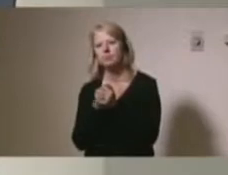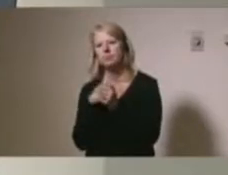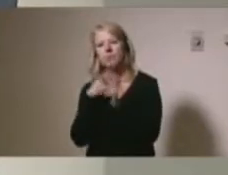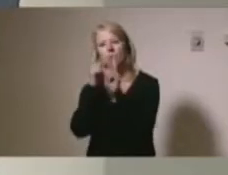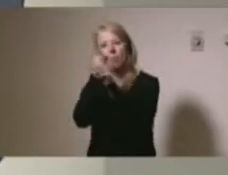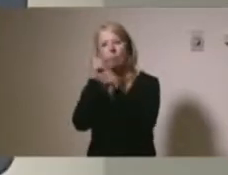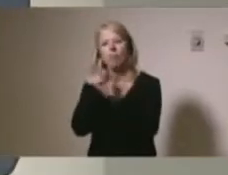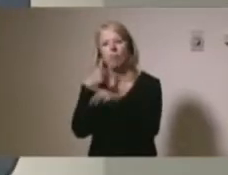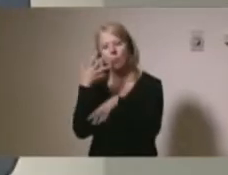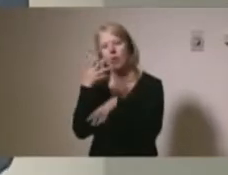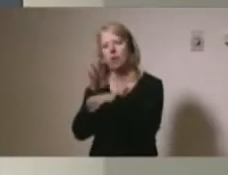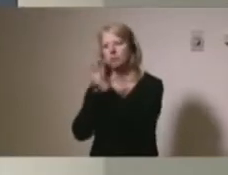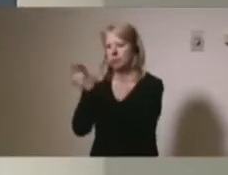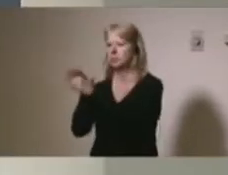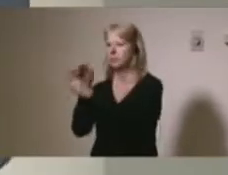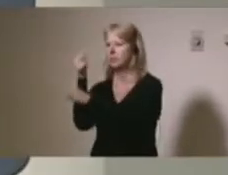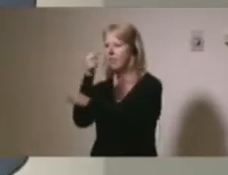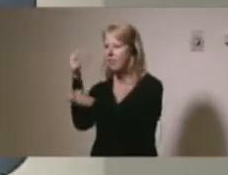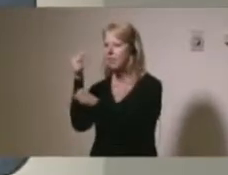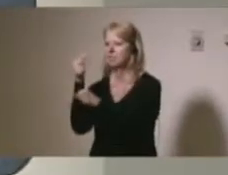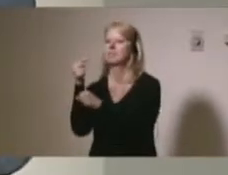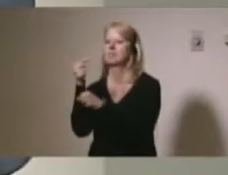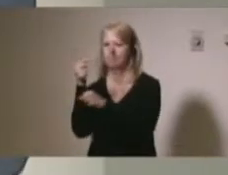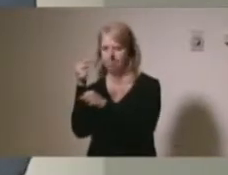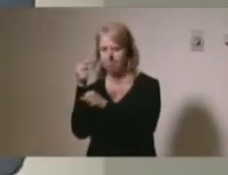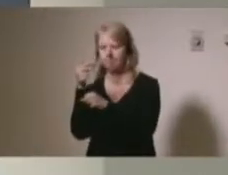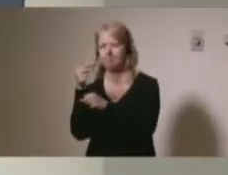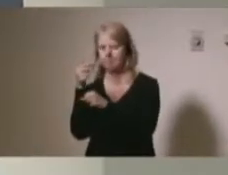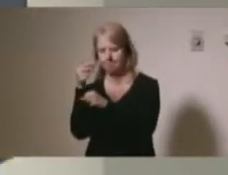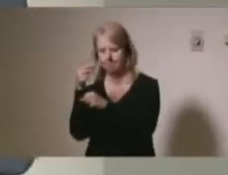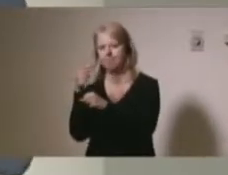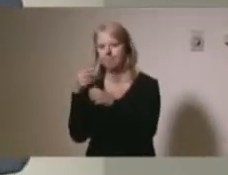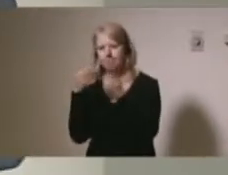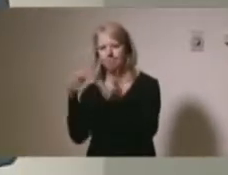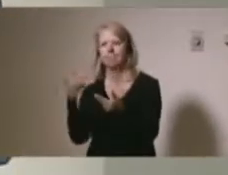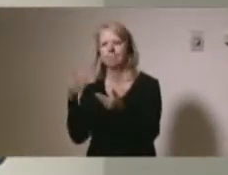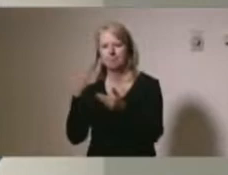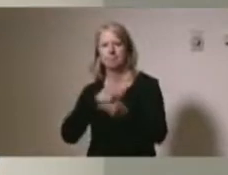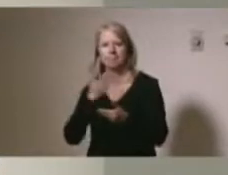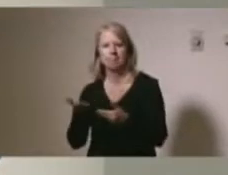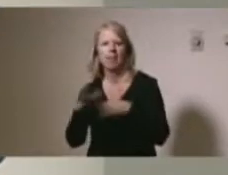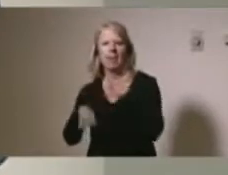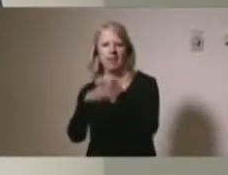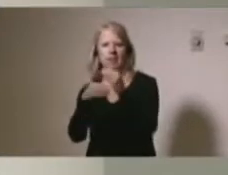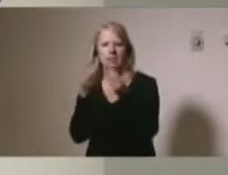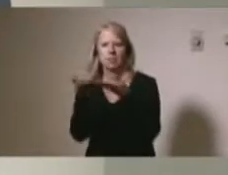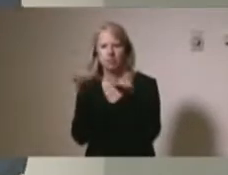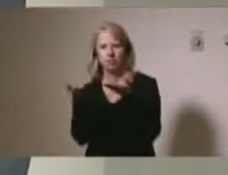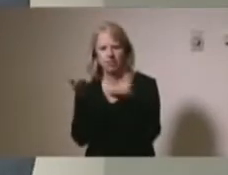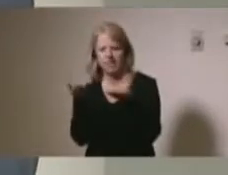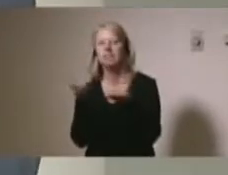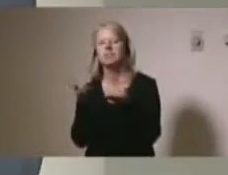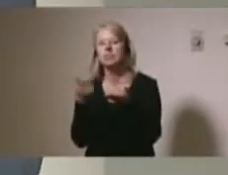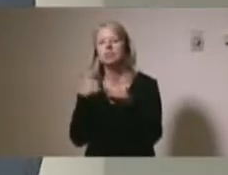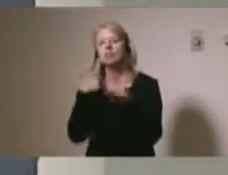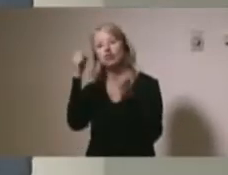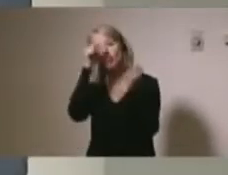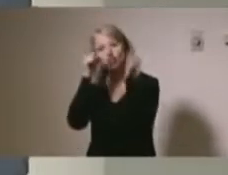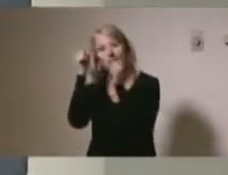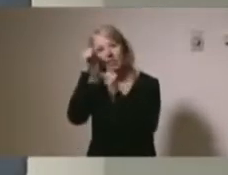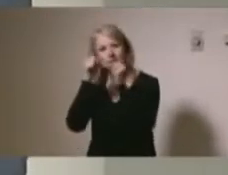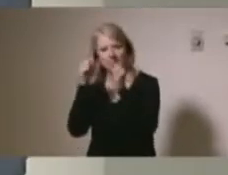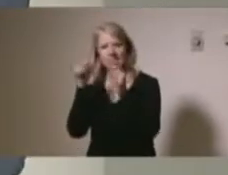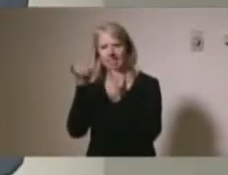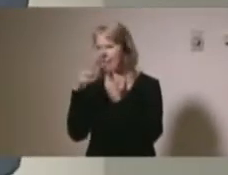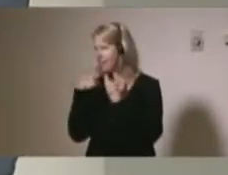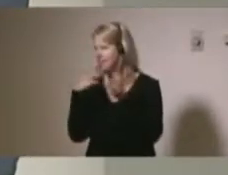to go forward and add services. So our strategy is what is explained